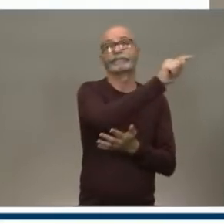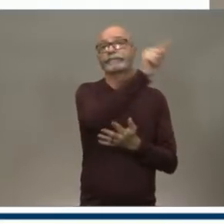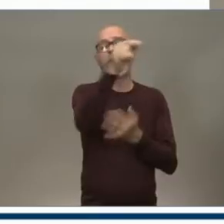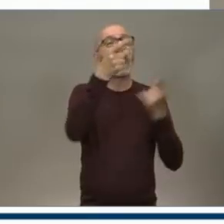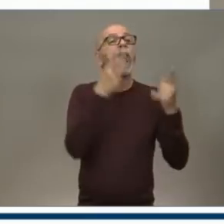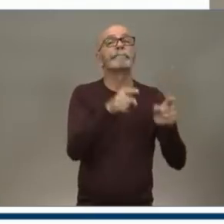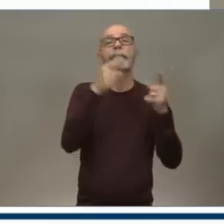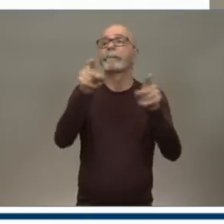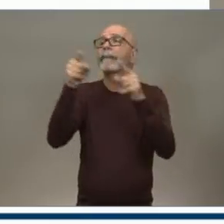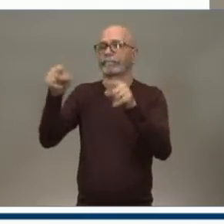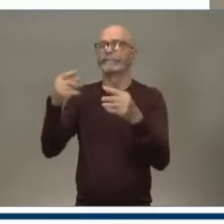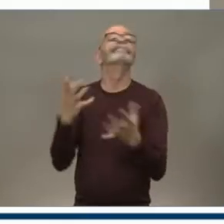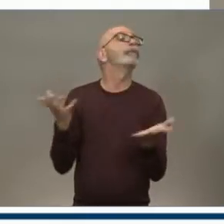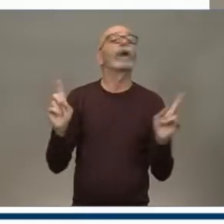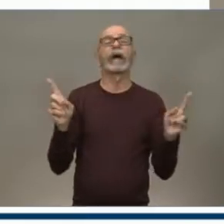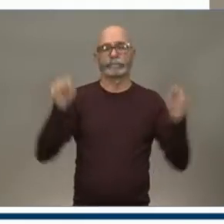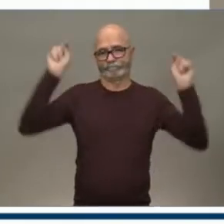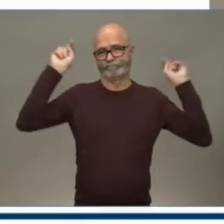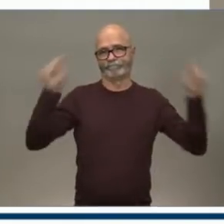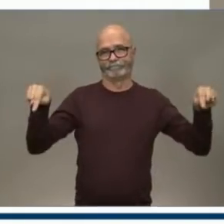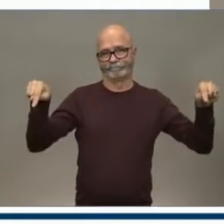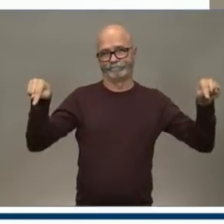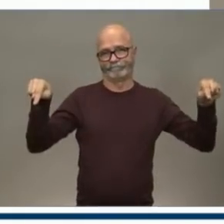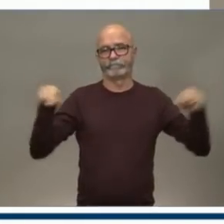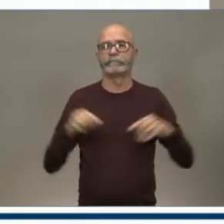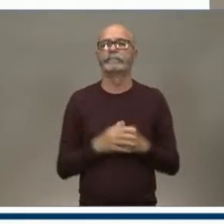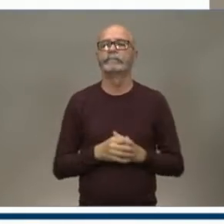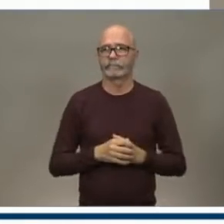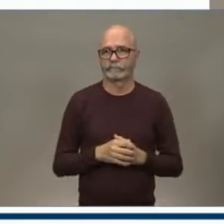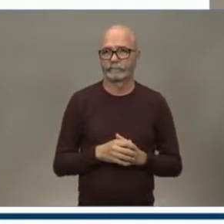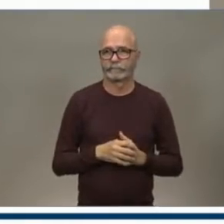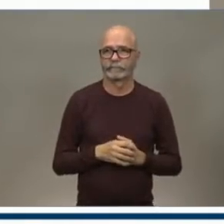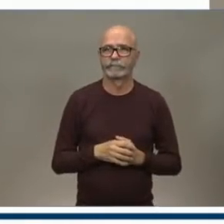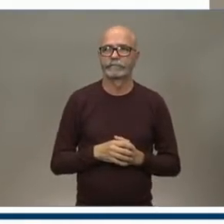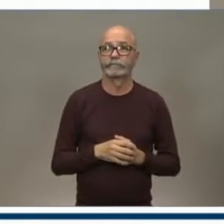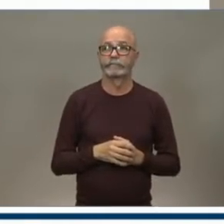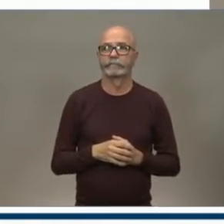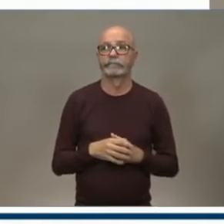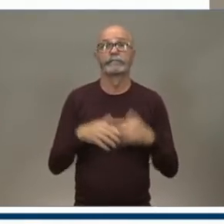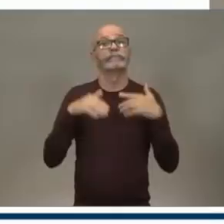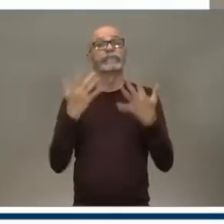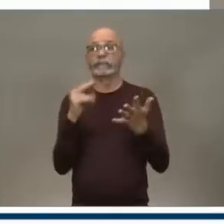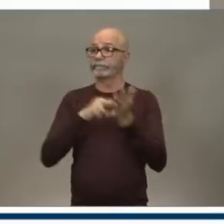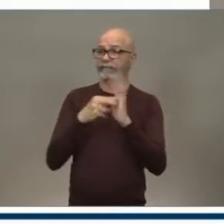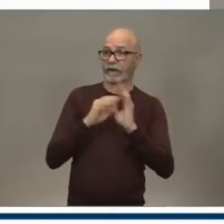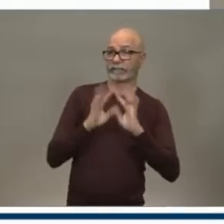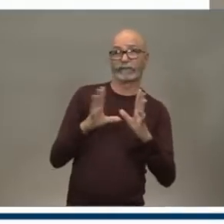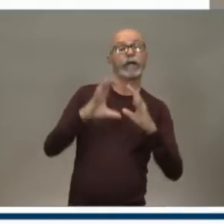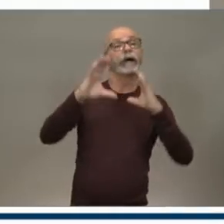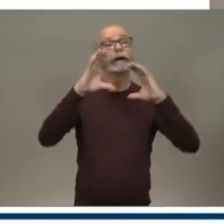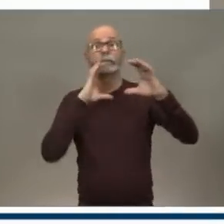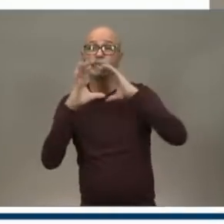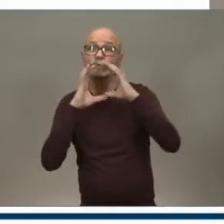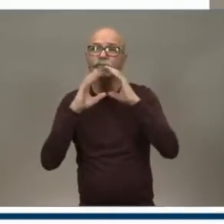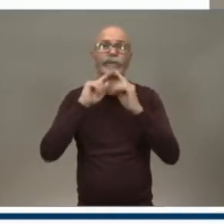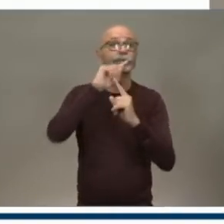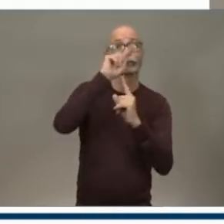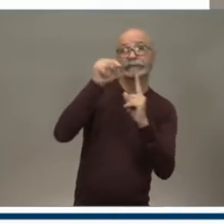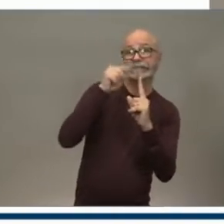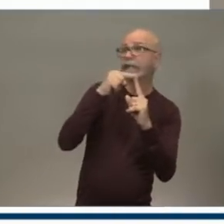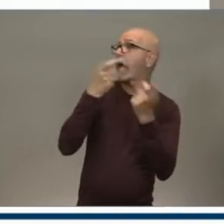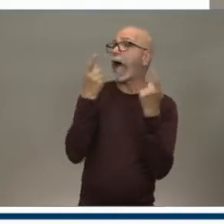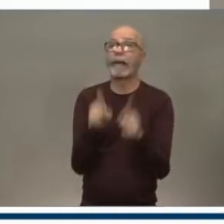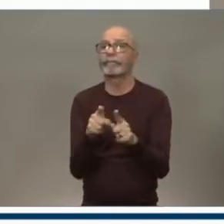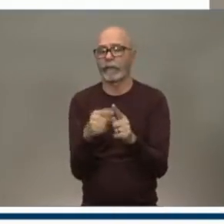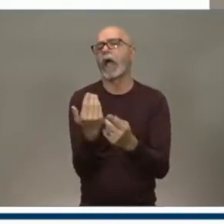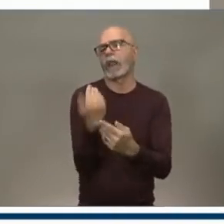school community for these 2 schools, so they were well aware. And all that communication happened yesterday evening. I